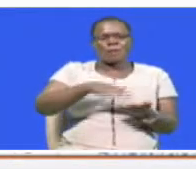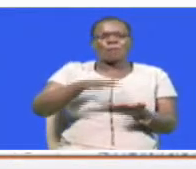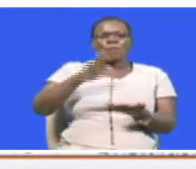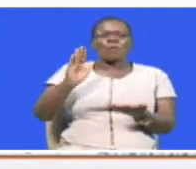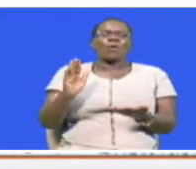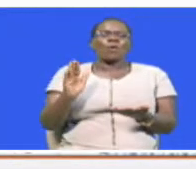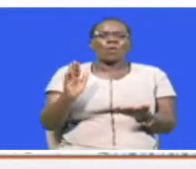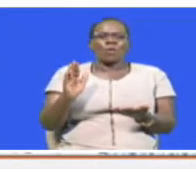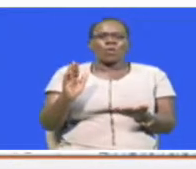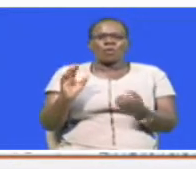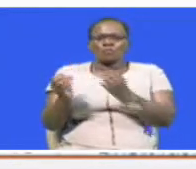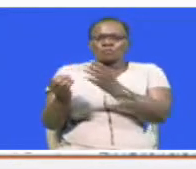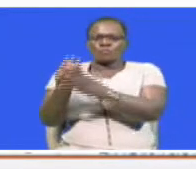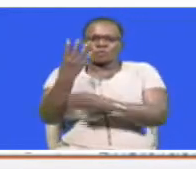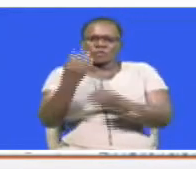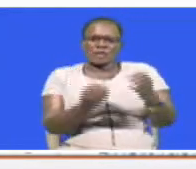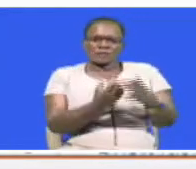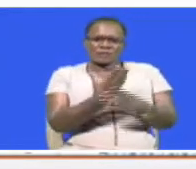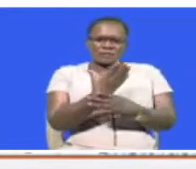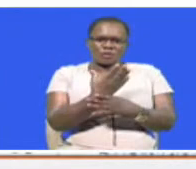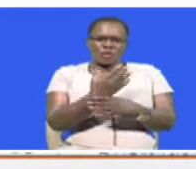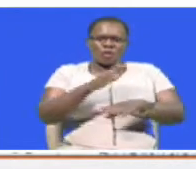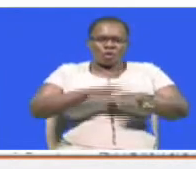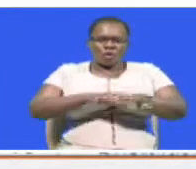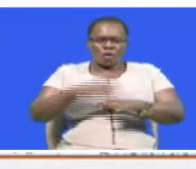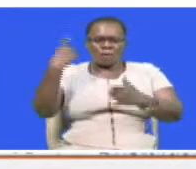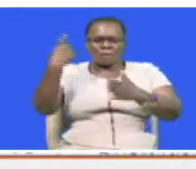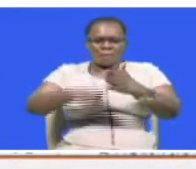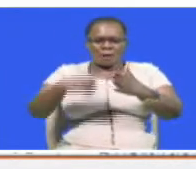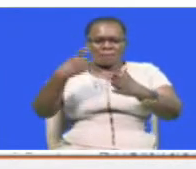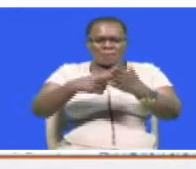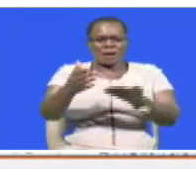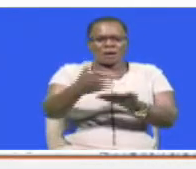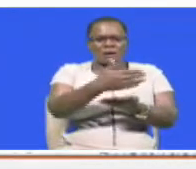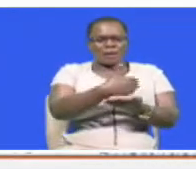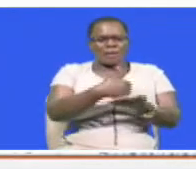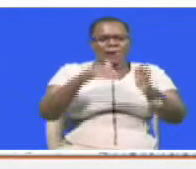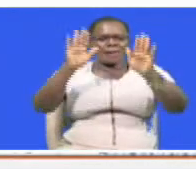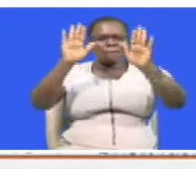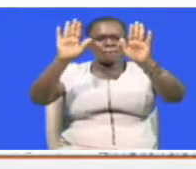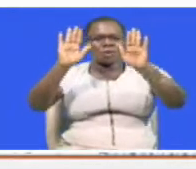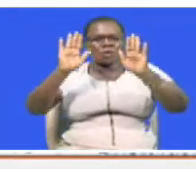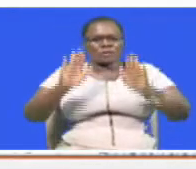more productive in terms of revenue generation will become very,